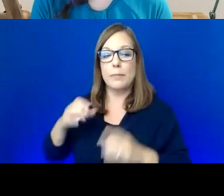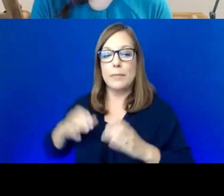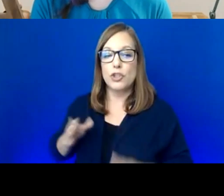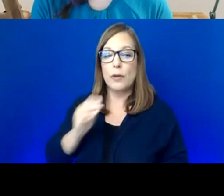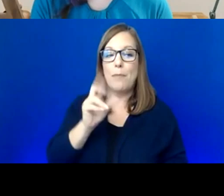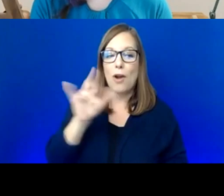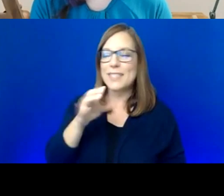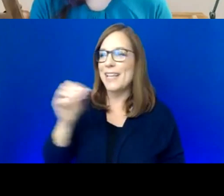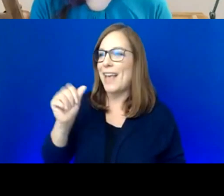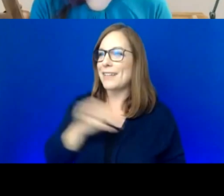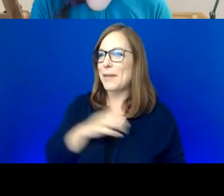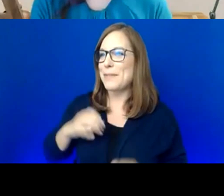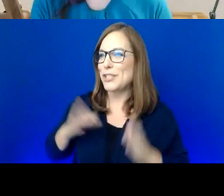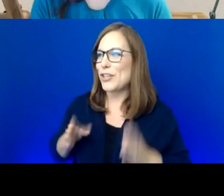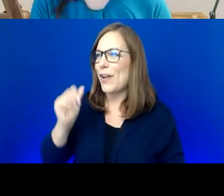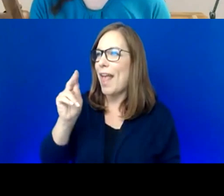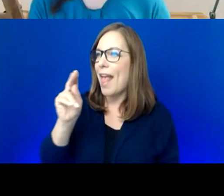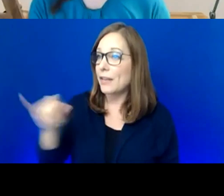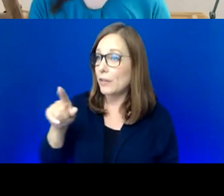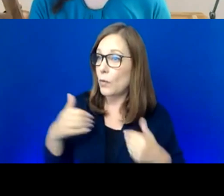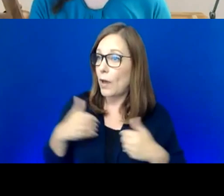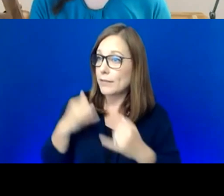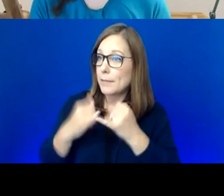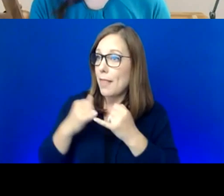Annie, if you guys have some closing words for us.